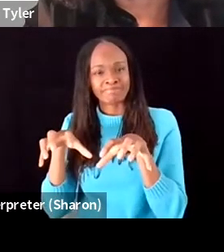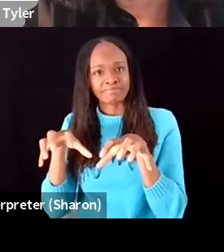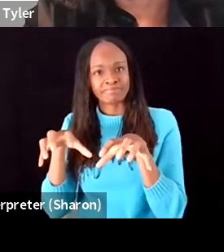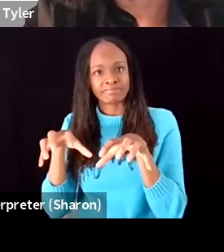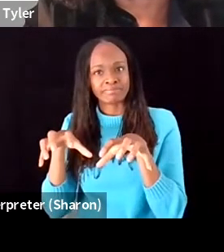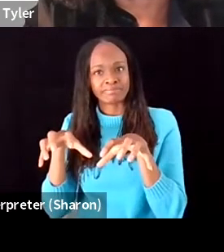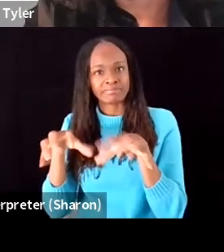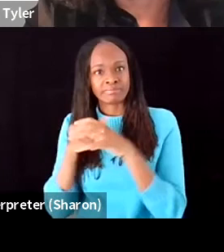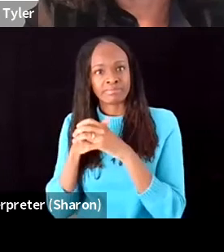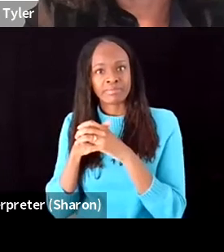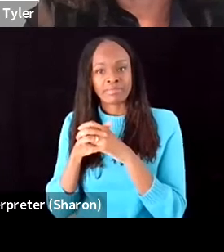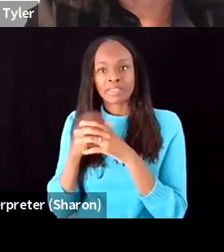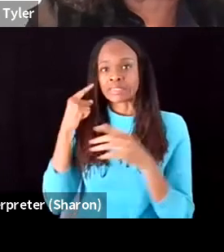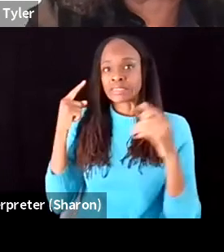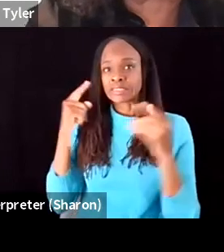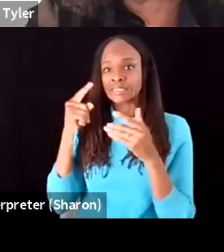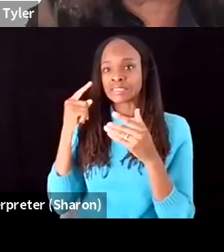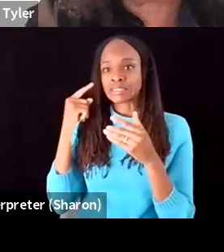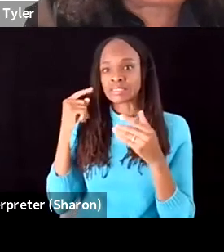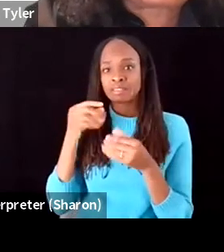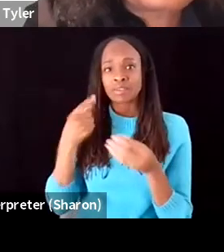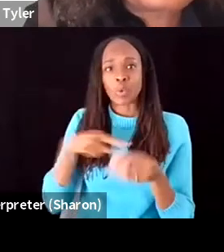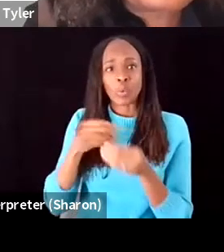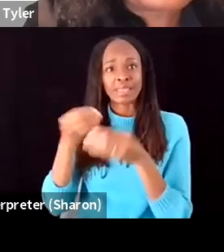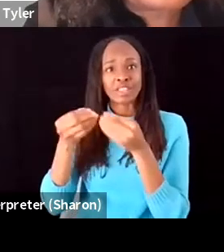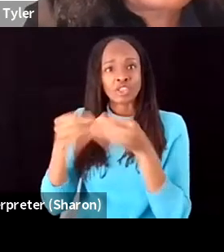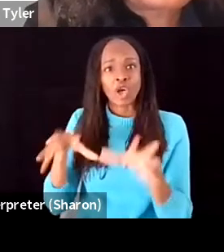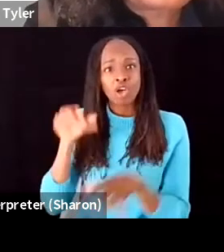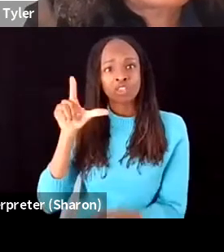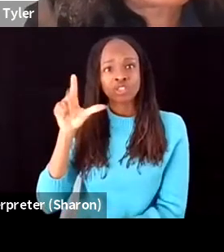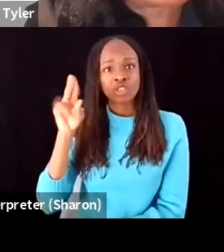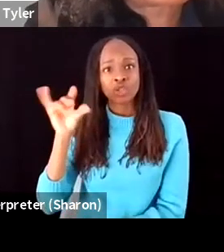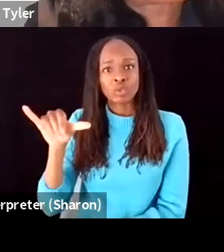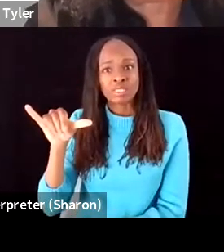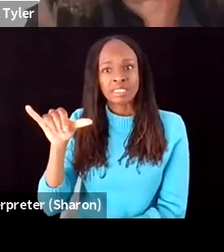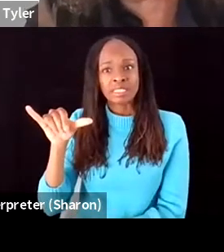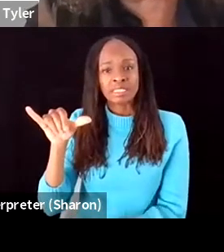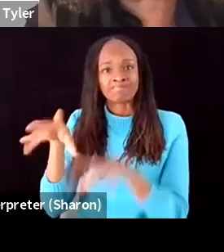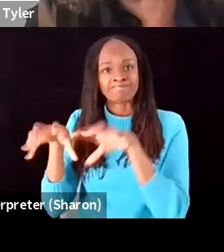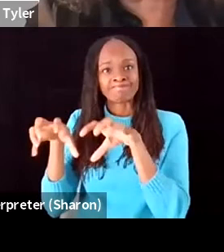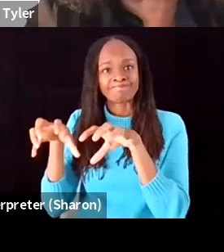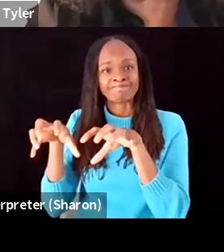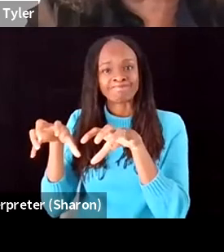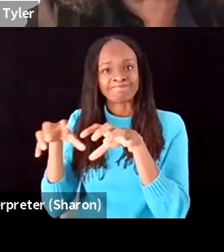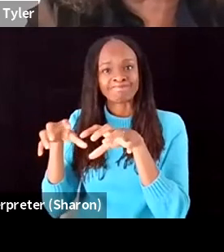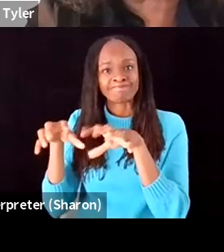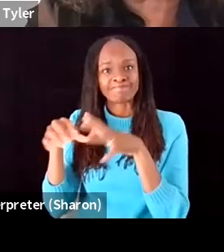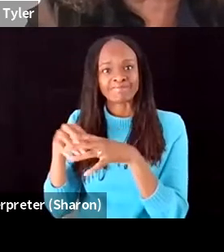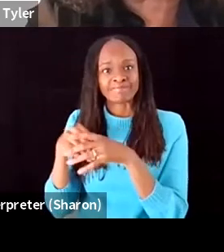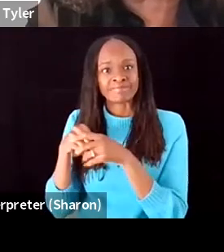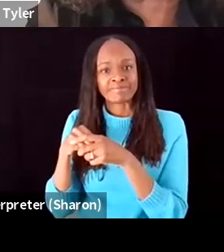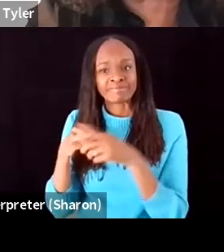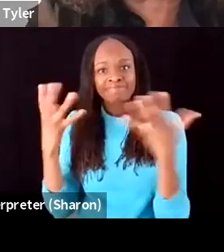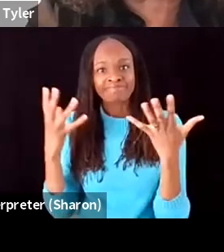Oh, I think we've lost. We might have lost Lucy for a I second. know Lucy might have. Mm, Well, We've lost